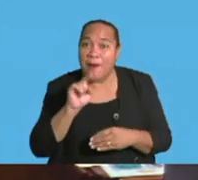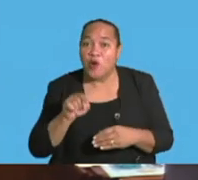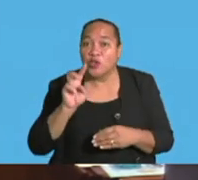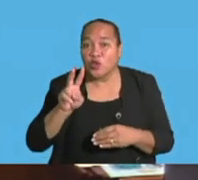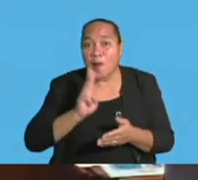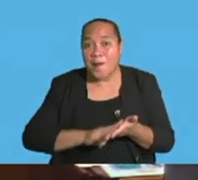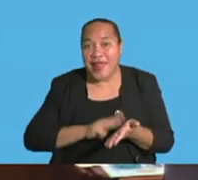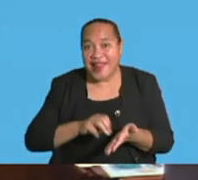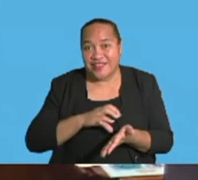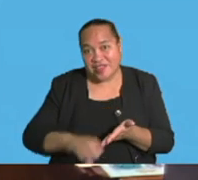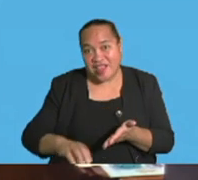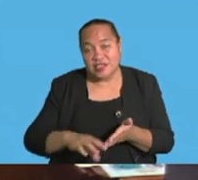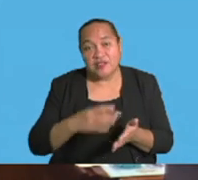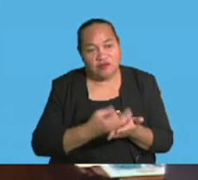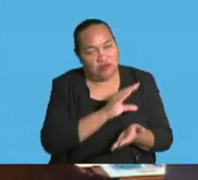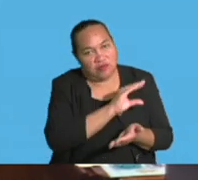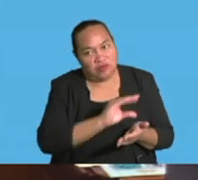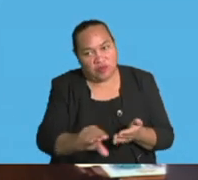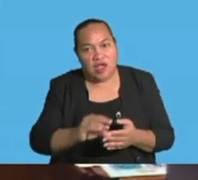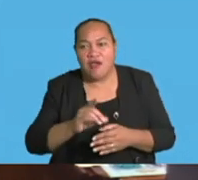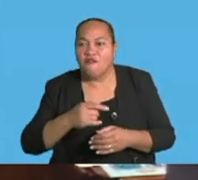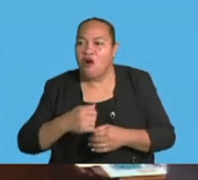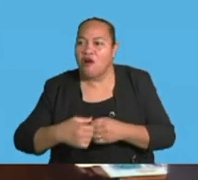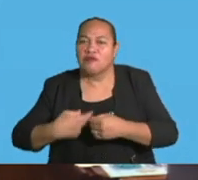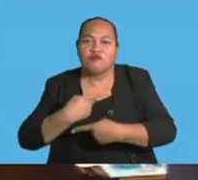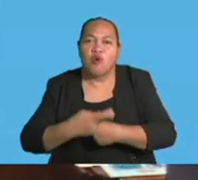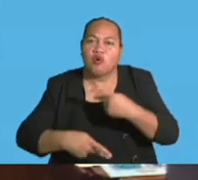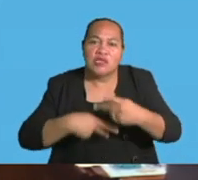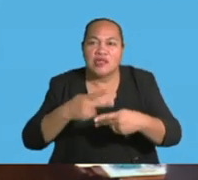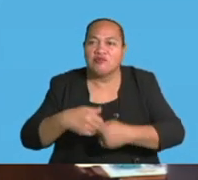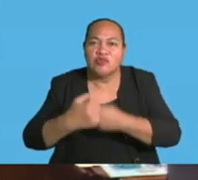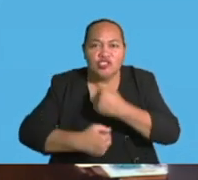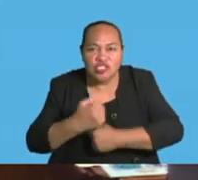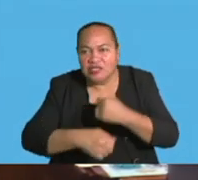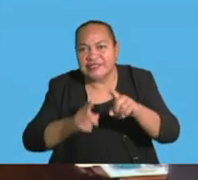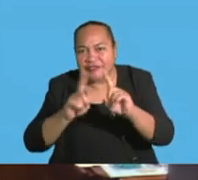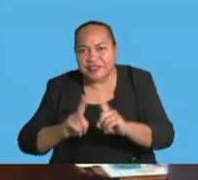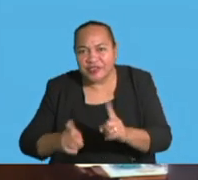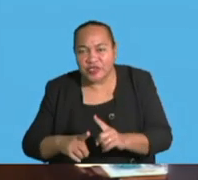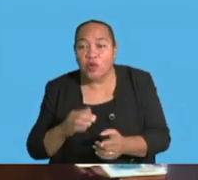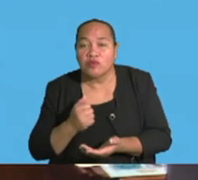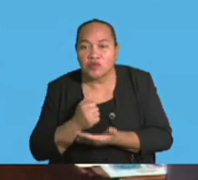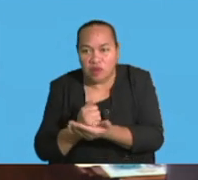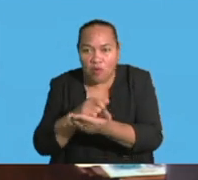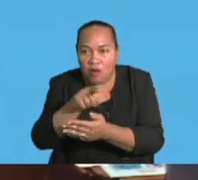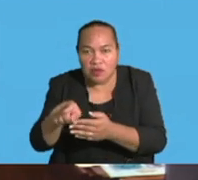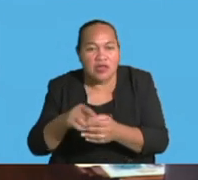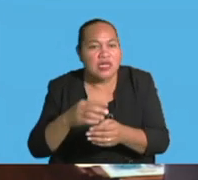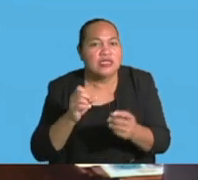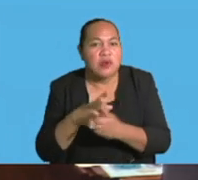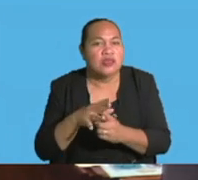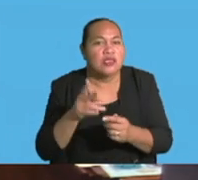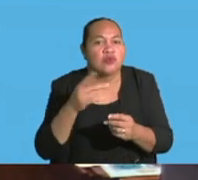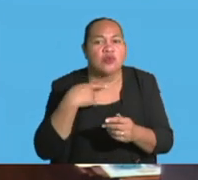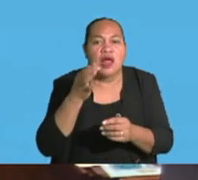is allocated for the capital purchase of forestry harvesting and processing machines. This will importantly support our maritime pine schemes in